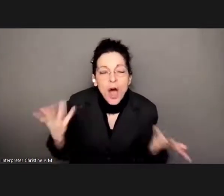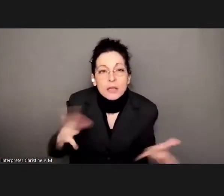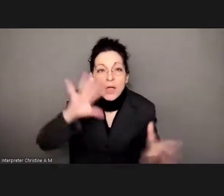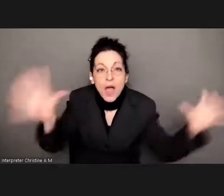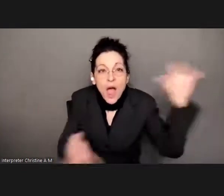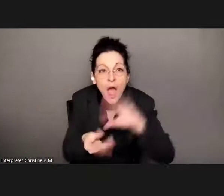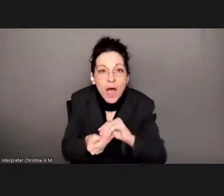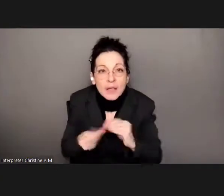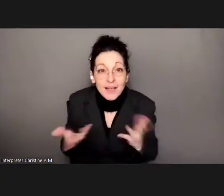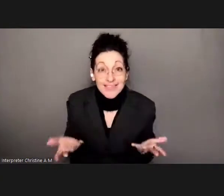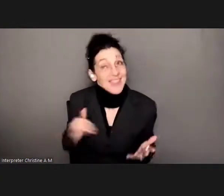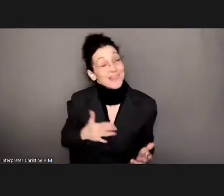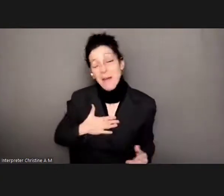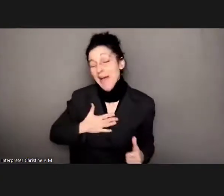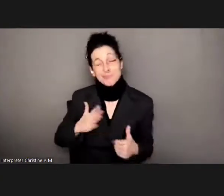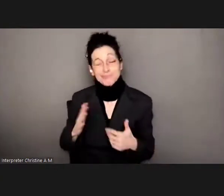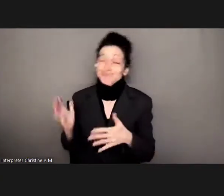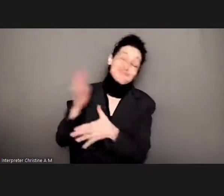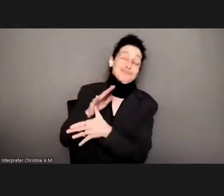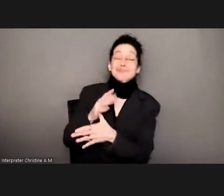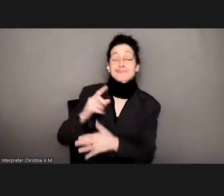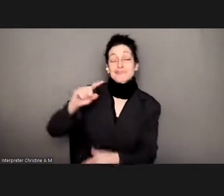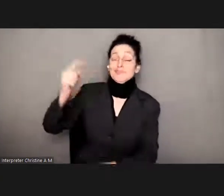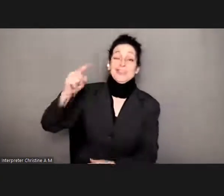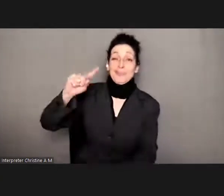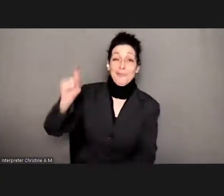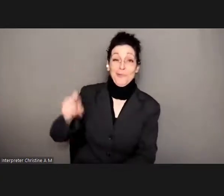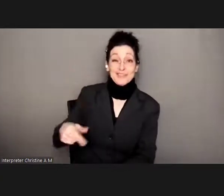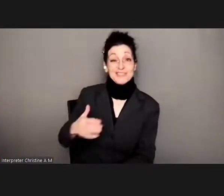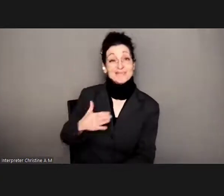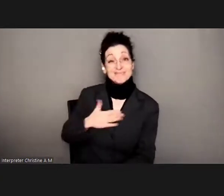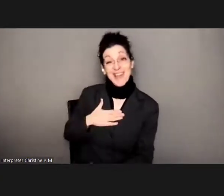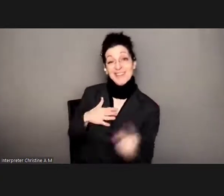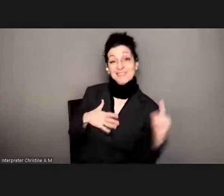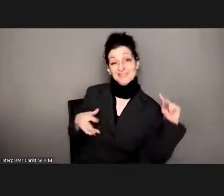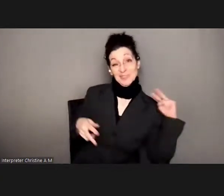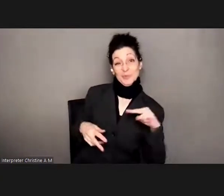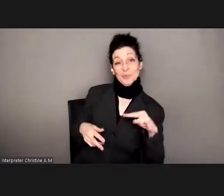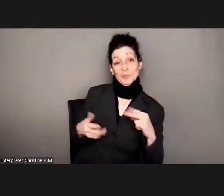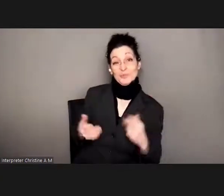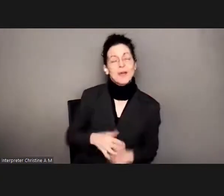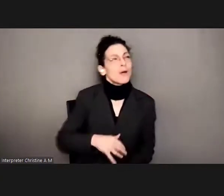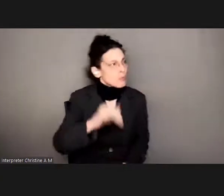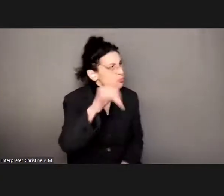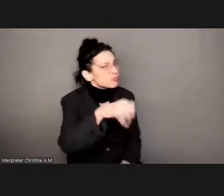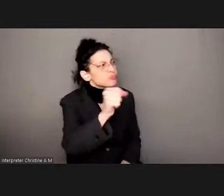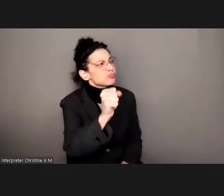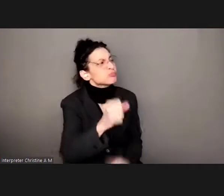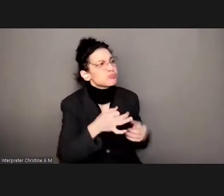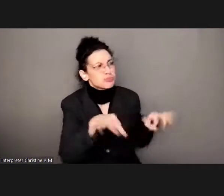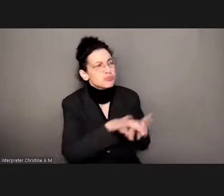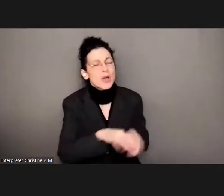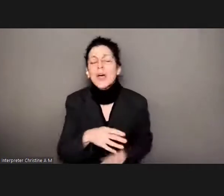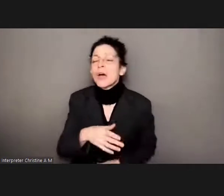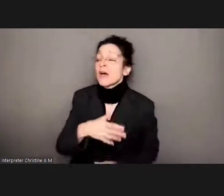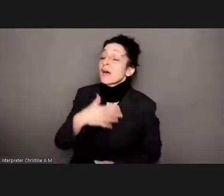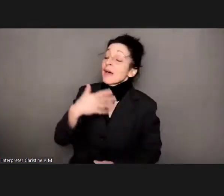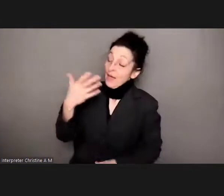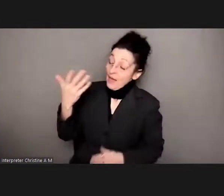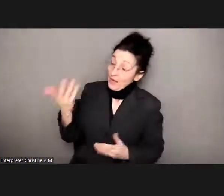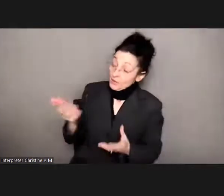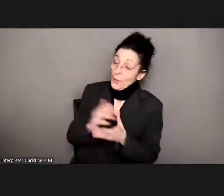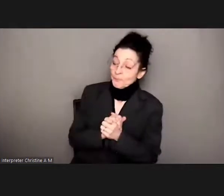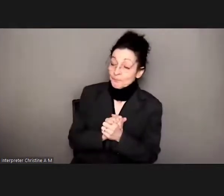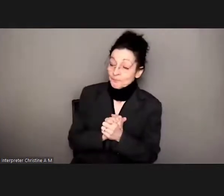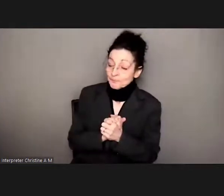That's always my first question is how much is something going to cost? Yes. But then for me, it's